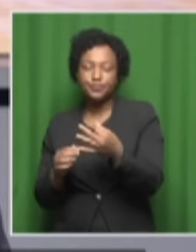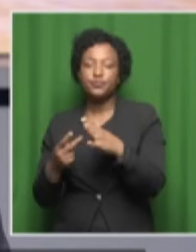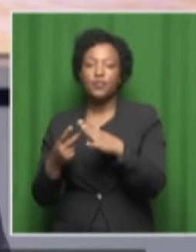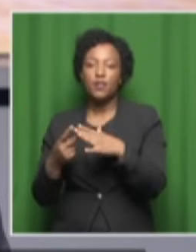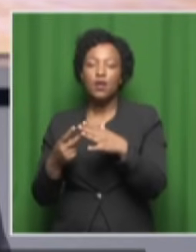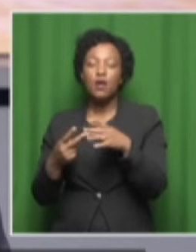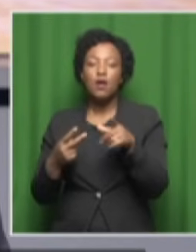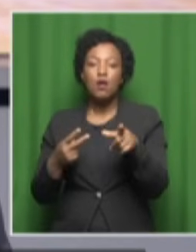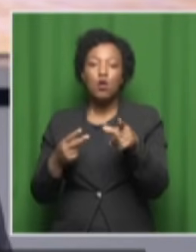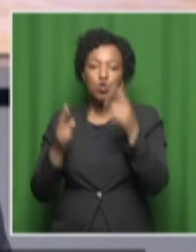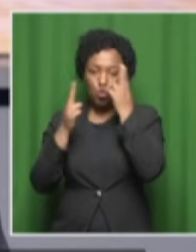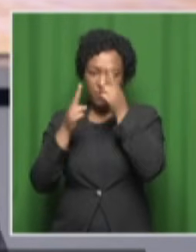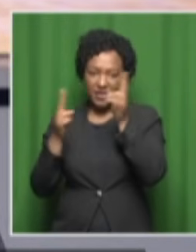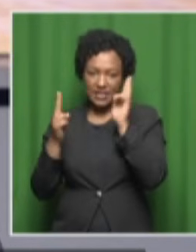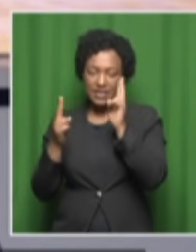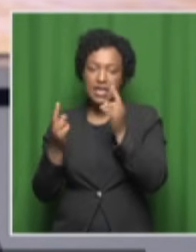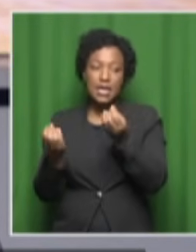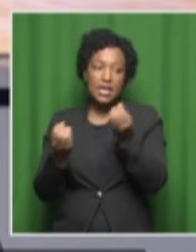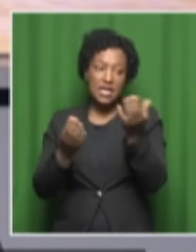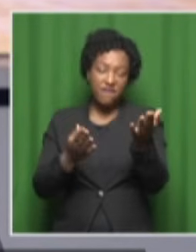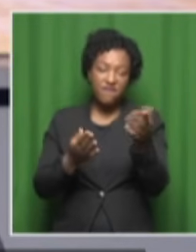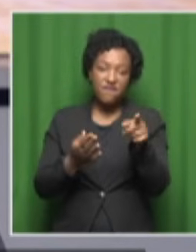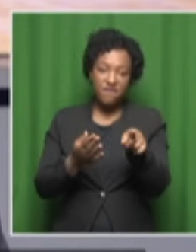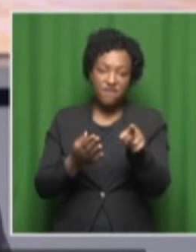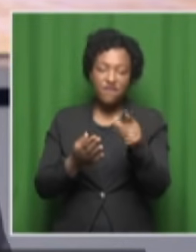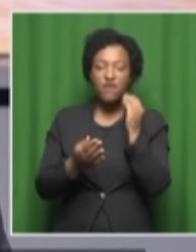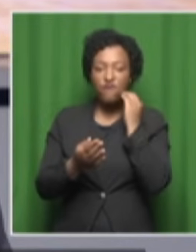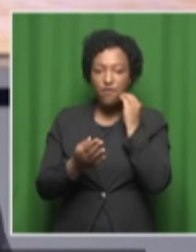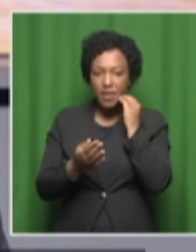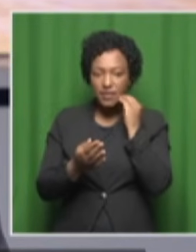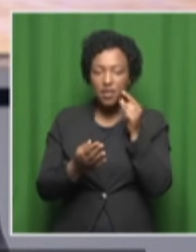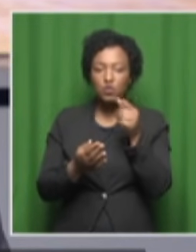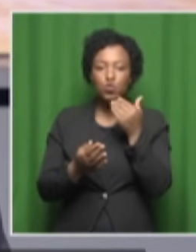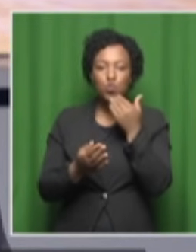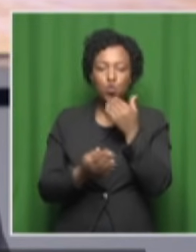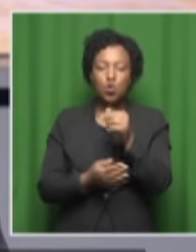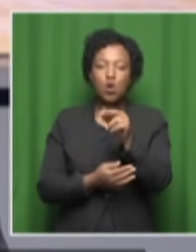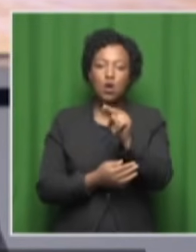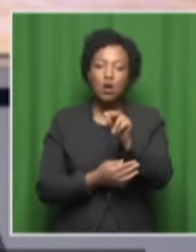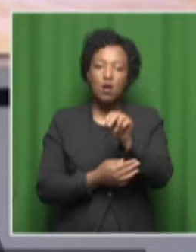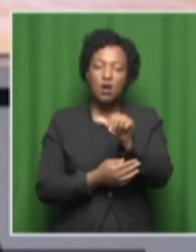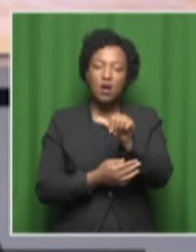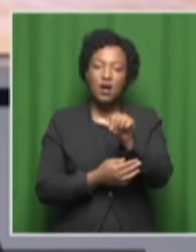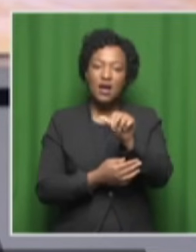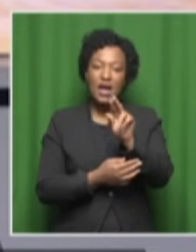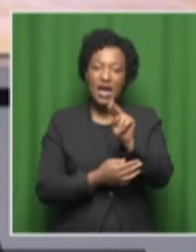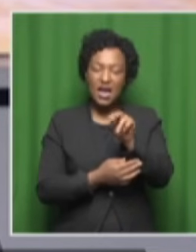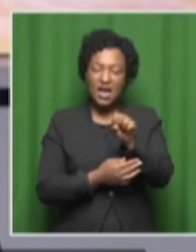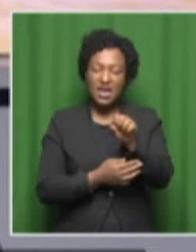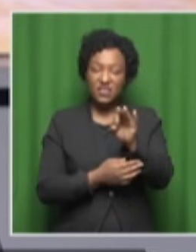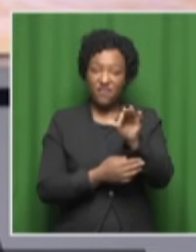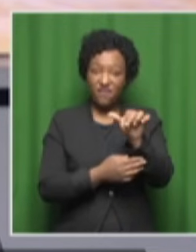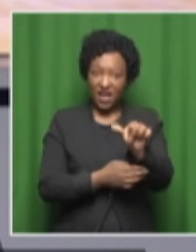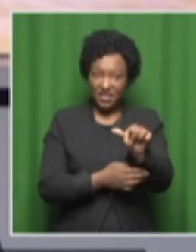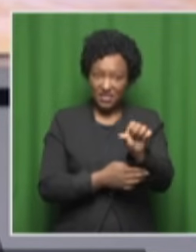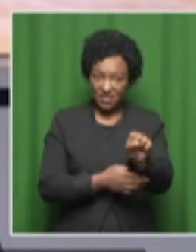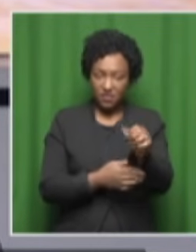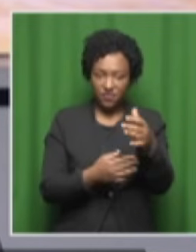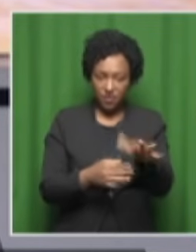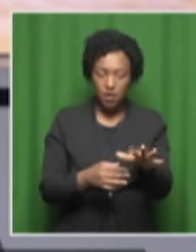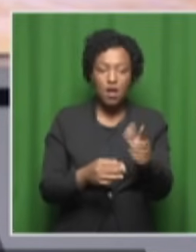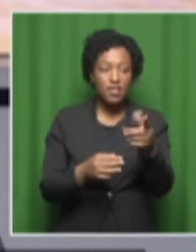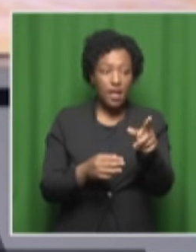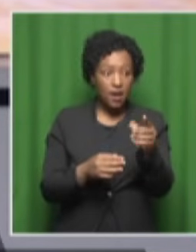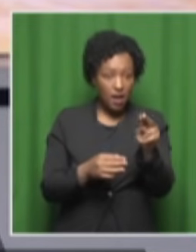to the NSFAS, and the NSFAS then dispense payment. So within that triangulation, I think that with the 11,000